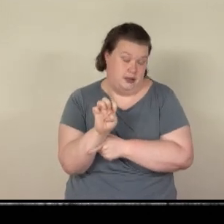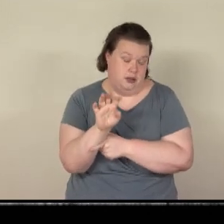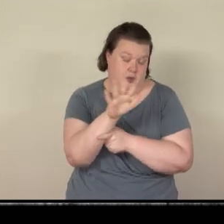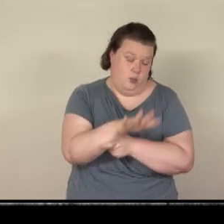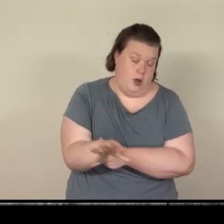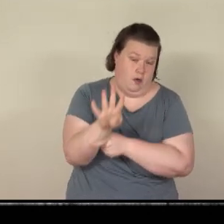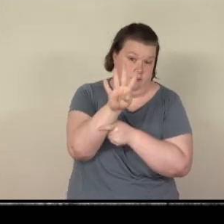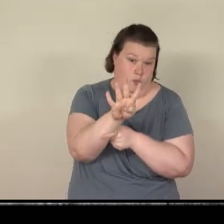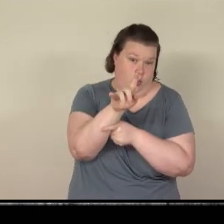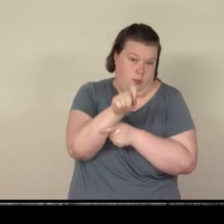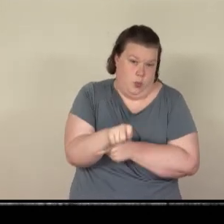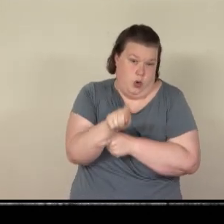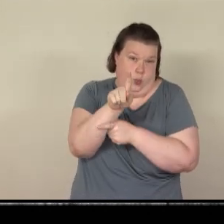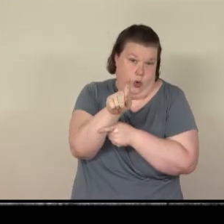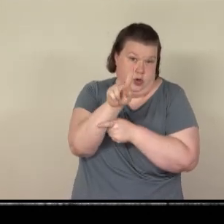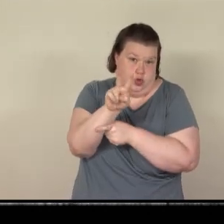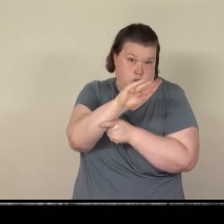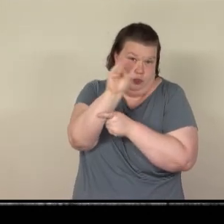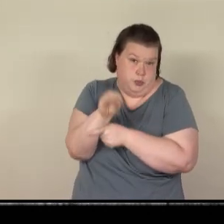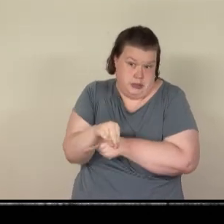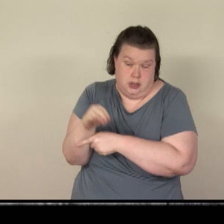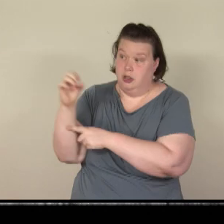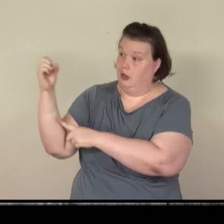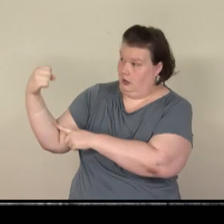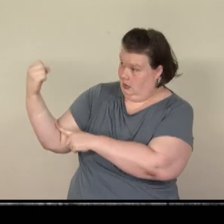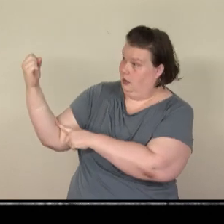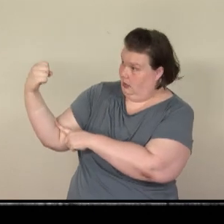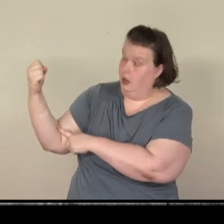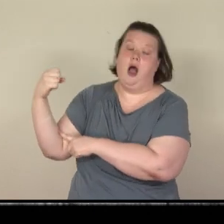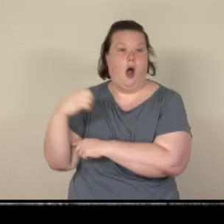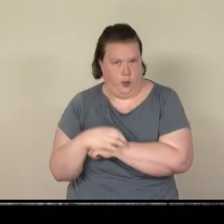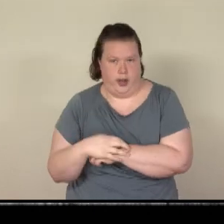4.12%. Is that correct? She's nodding her head yes.